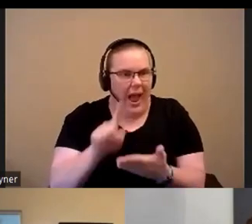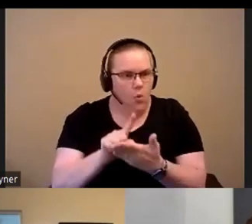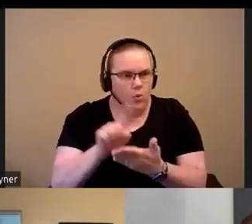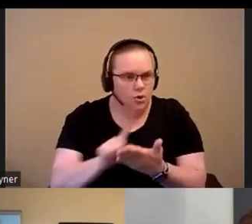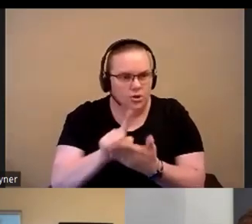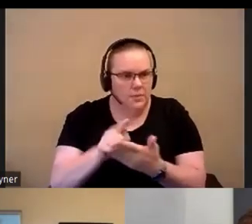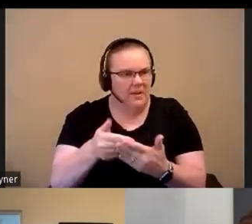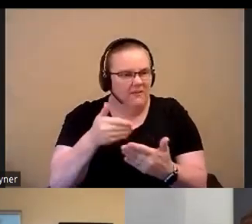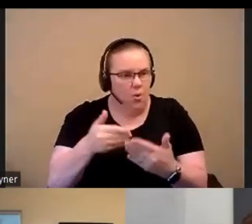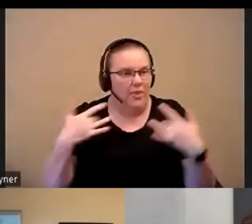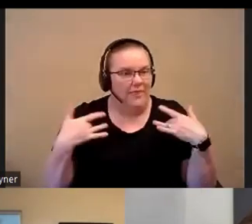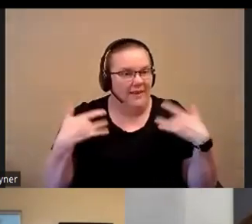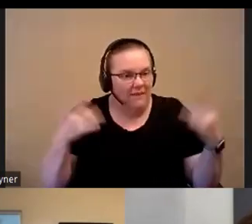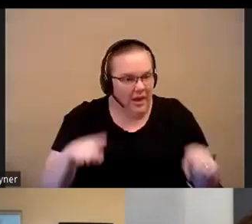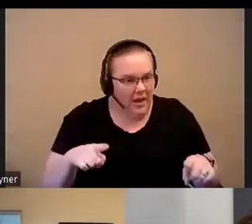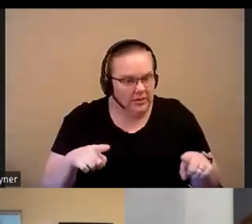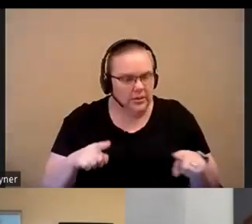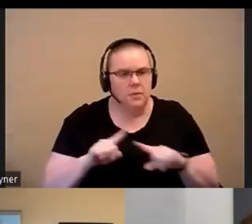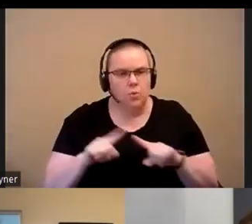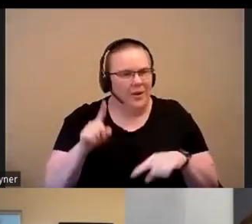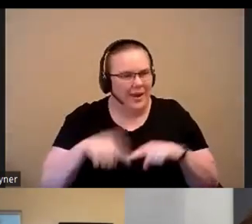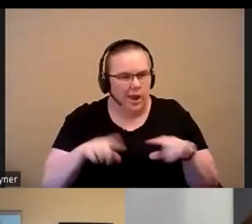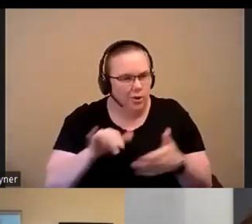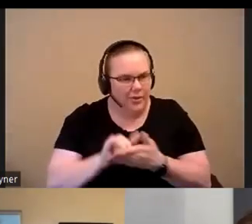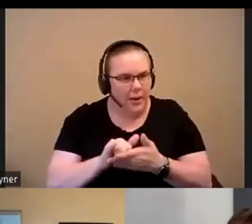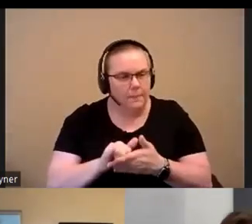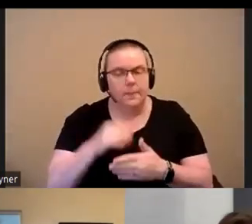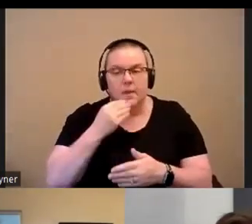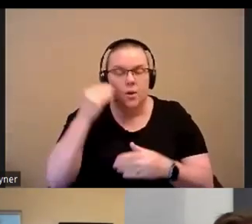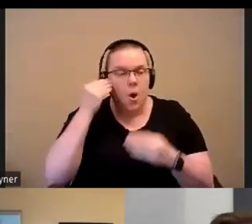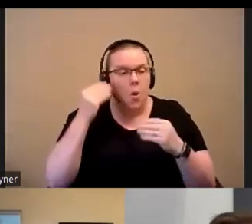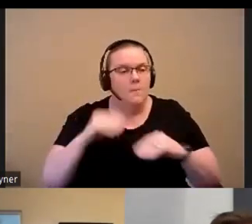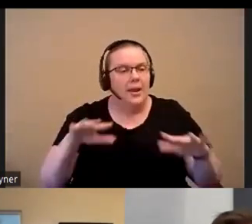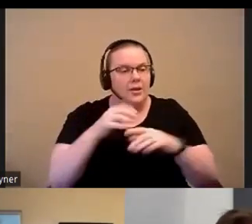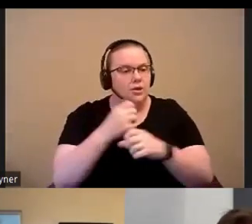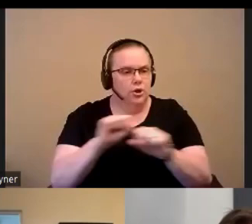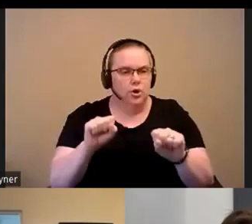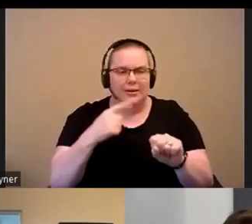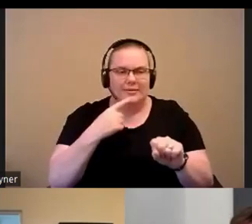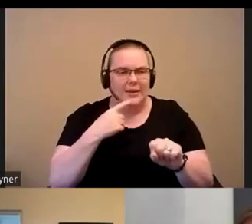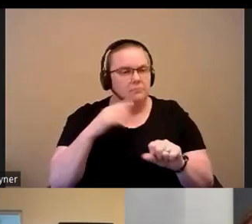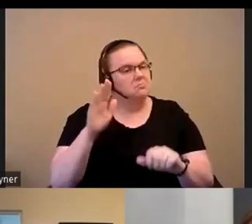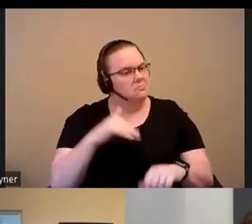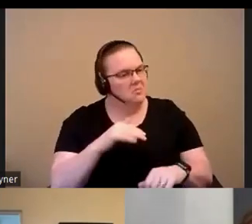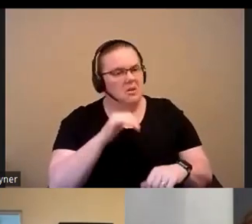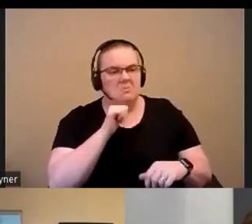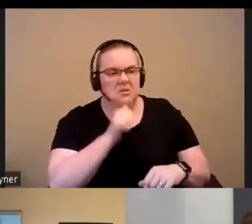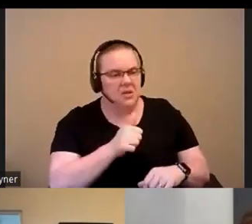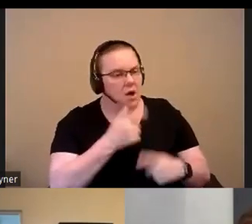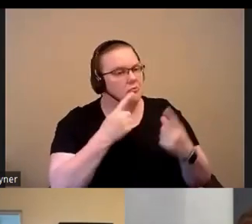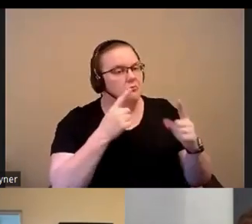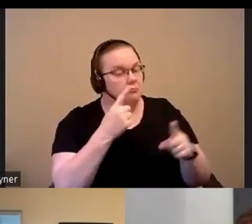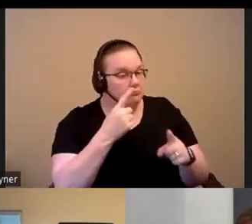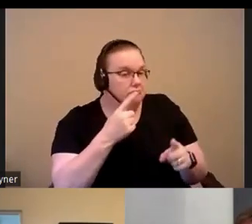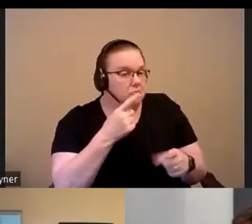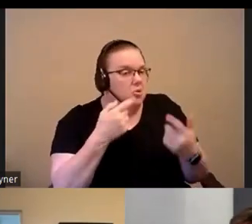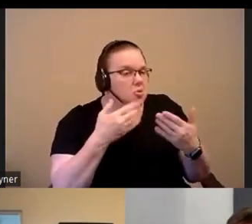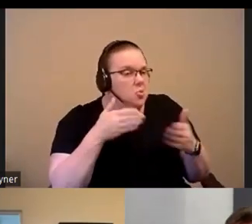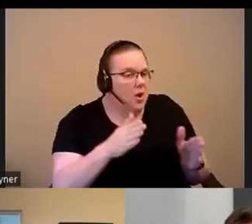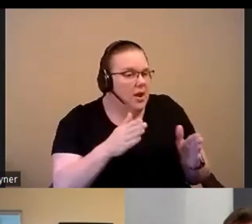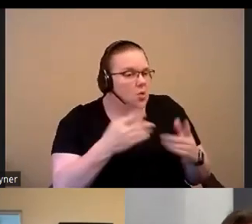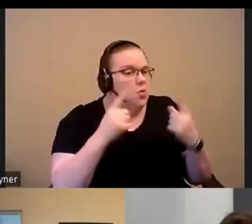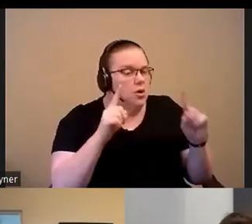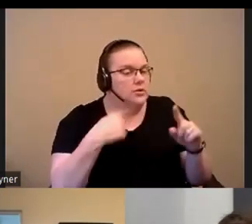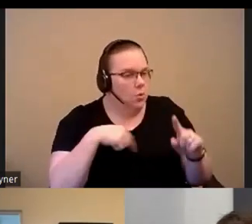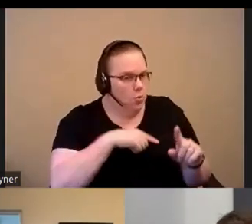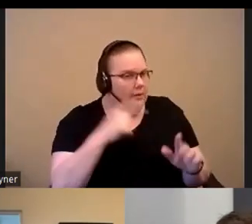way. And Homeland Security came back with a memo that said, okay, you're right. That's not how it works. We are going to acknowledge the fact that